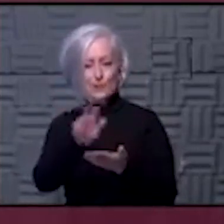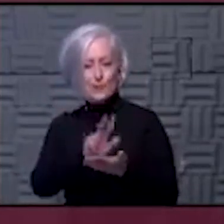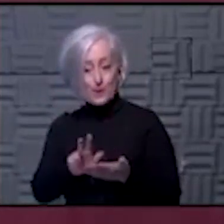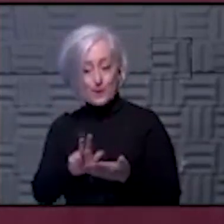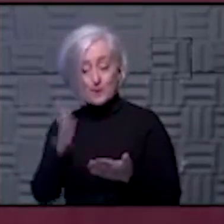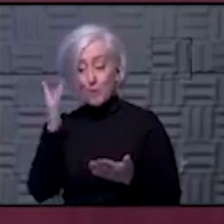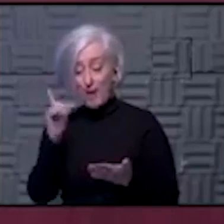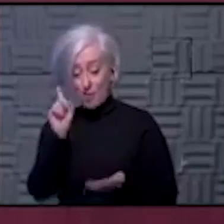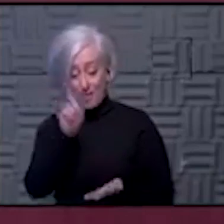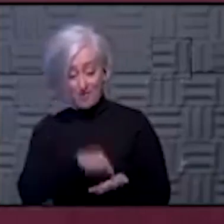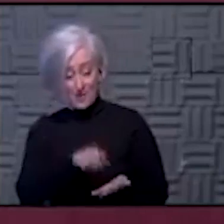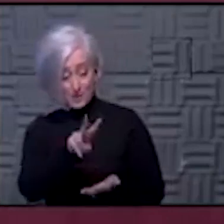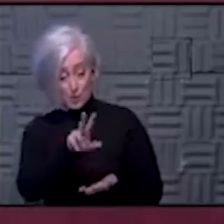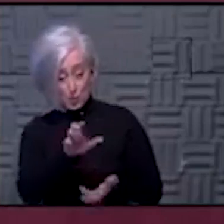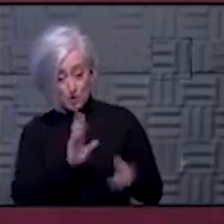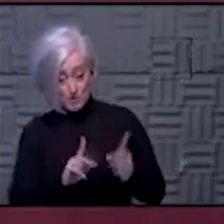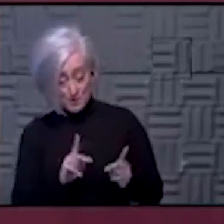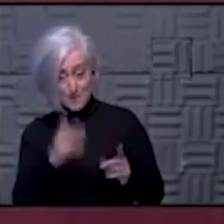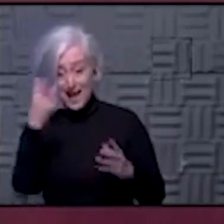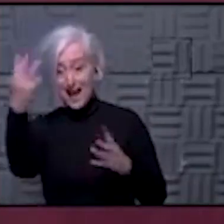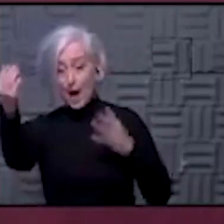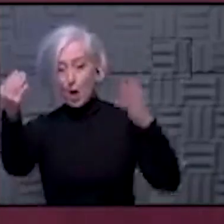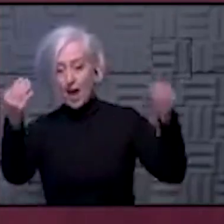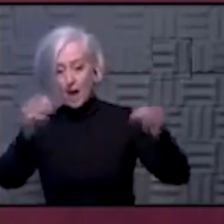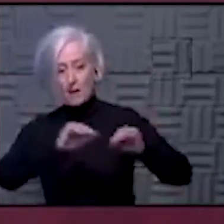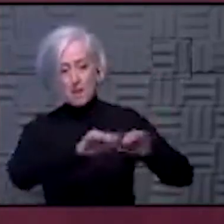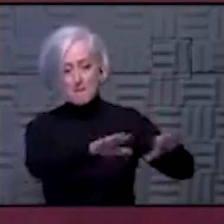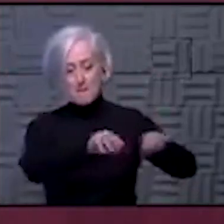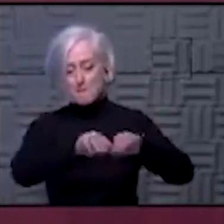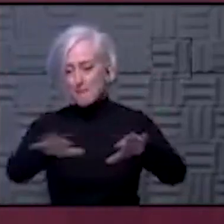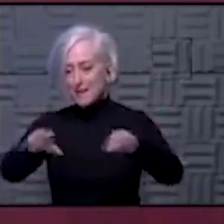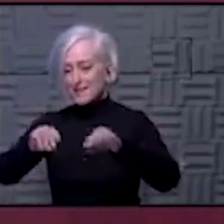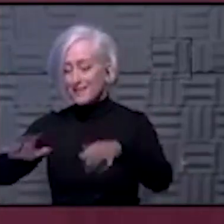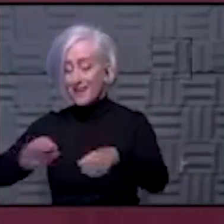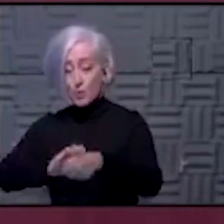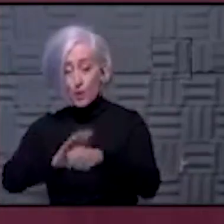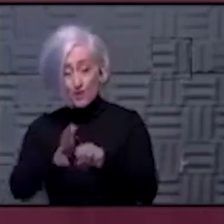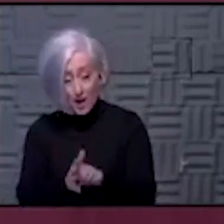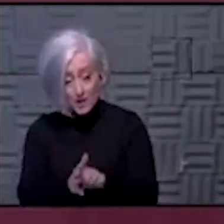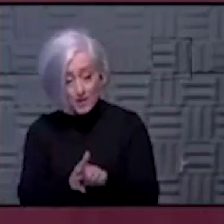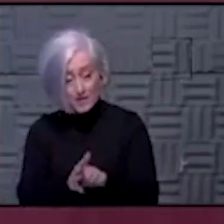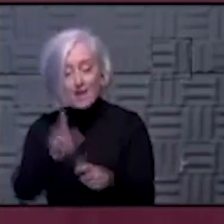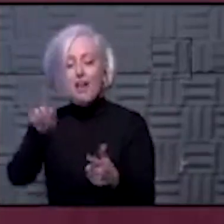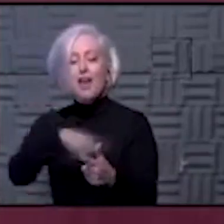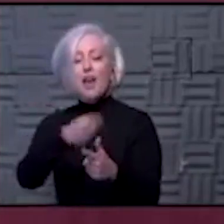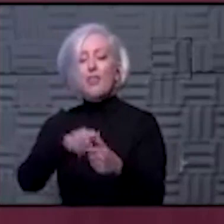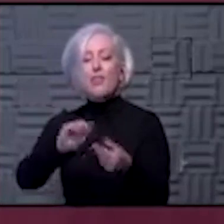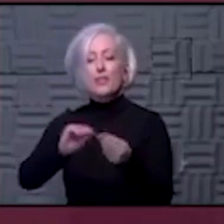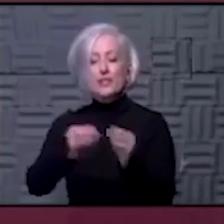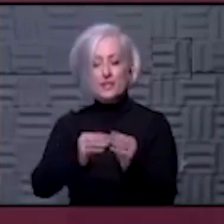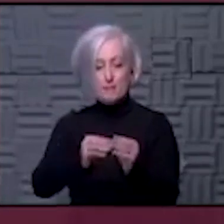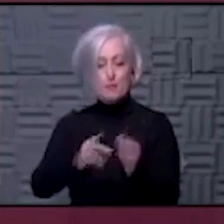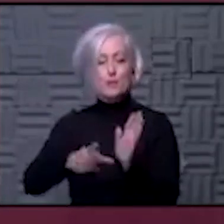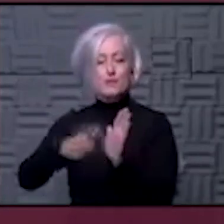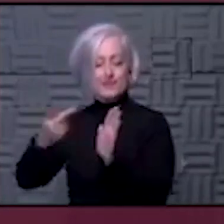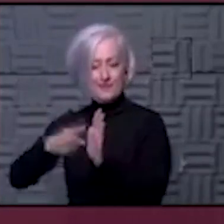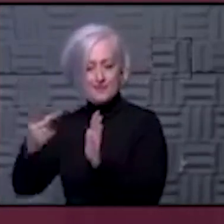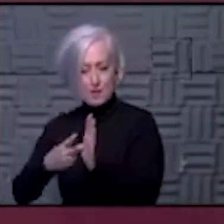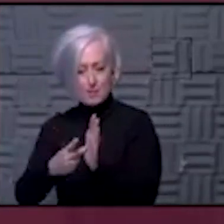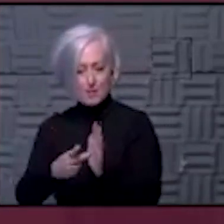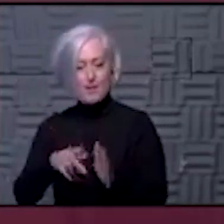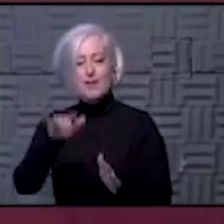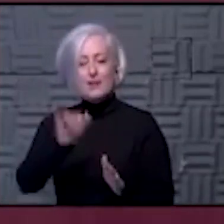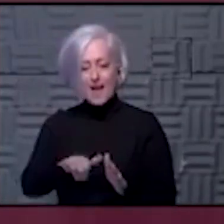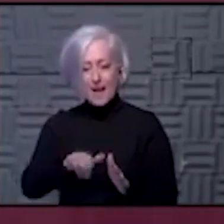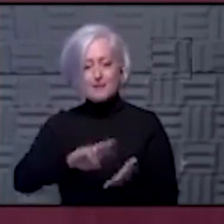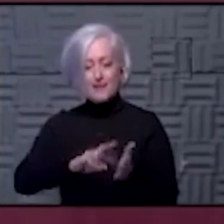people a disease, and so then it begins to double on itself, so to speak, and that's when you have what we call logarithmic exponential